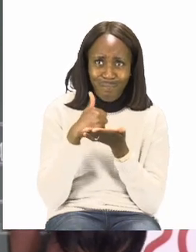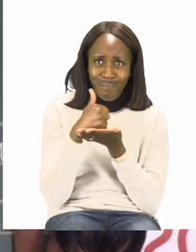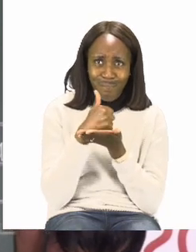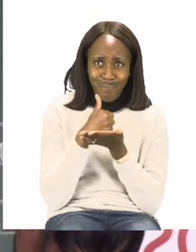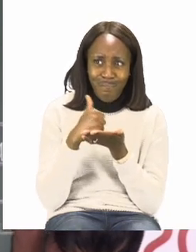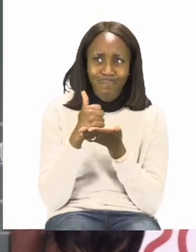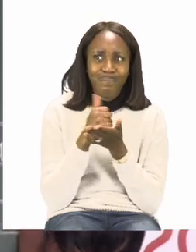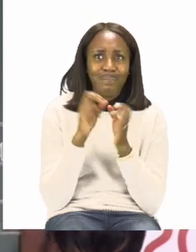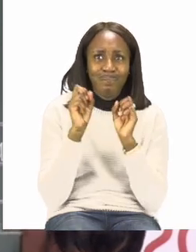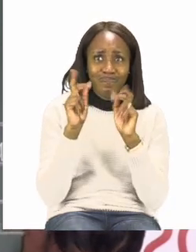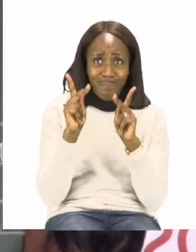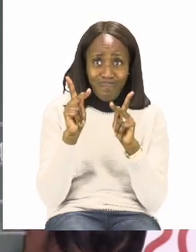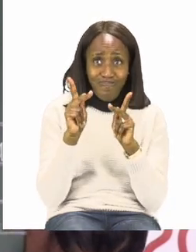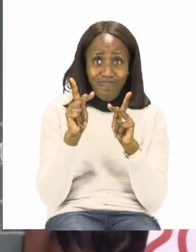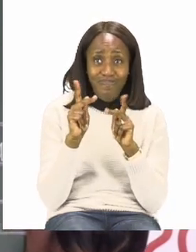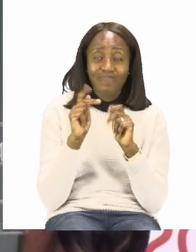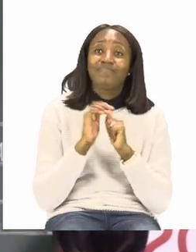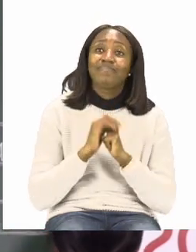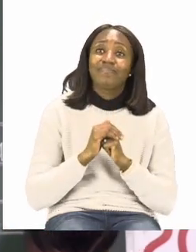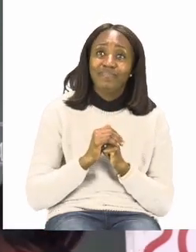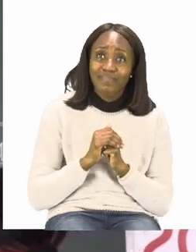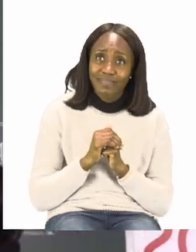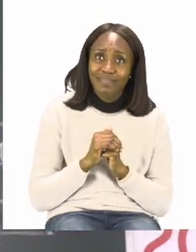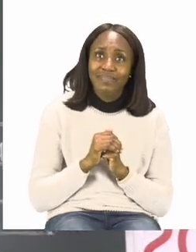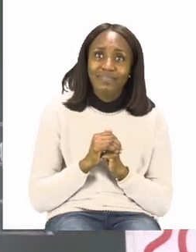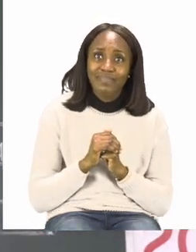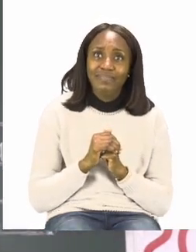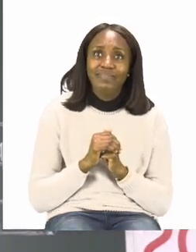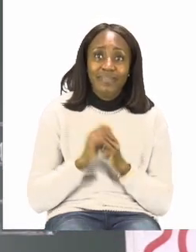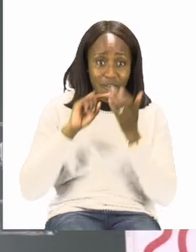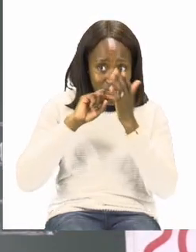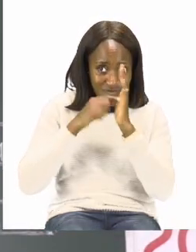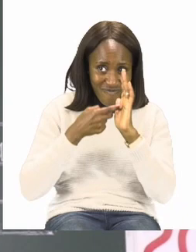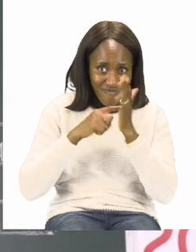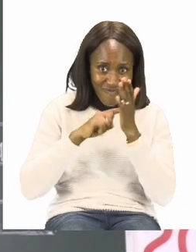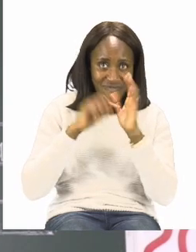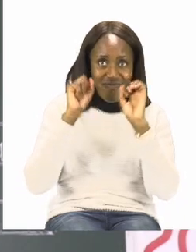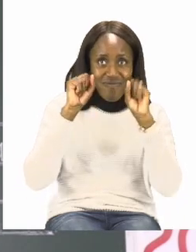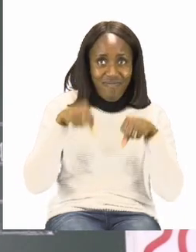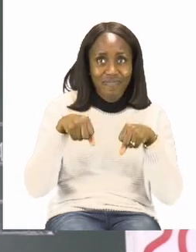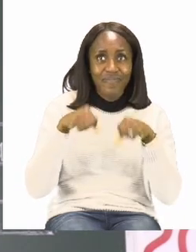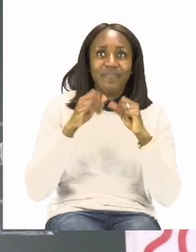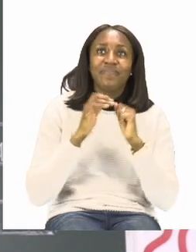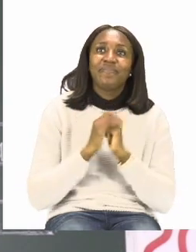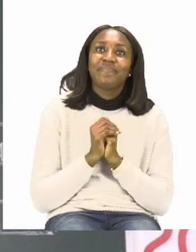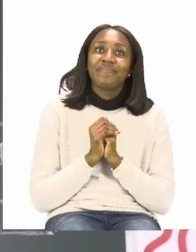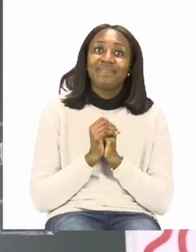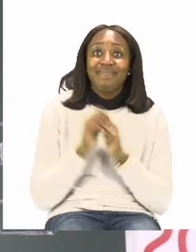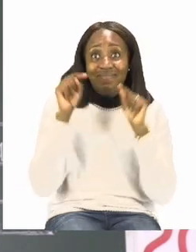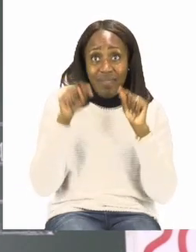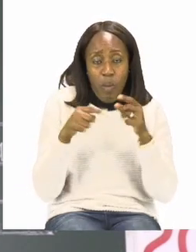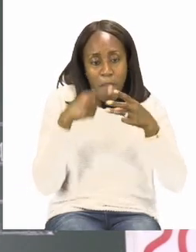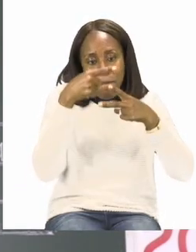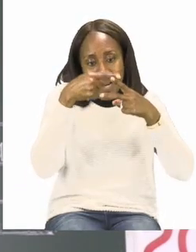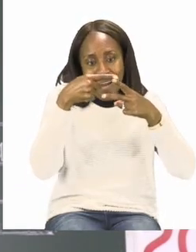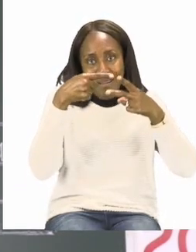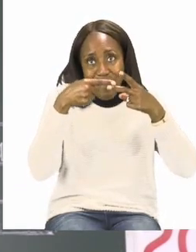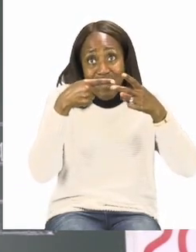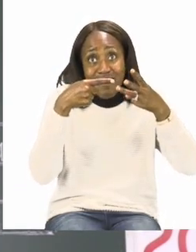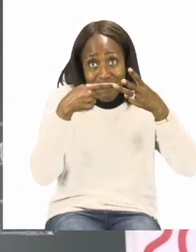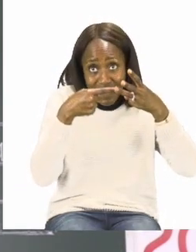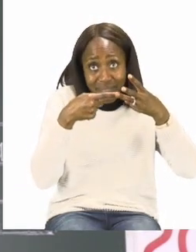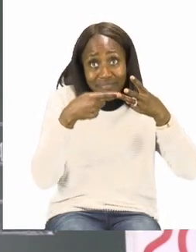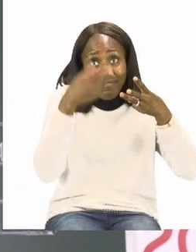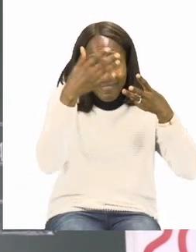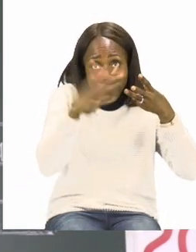Don't forget the S for the word blocks and a full stop there. So we now have 3 things we need to do.